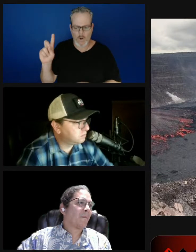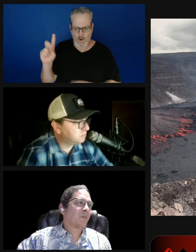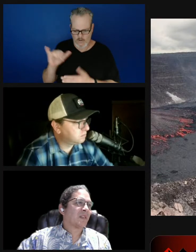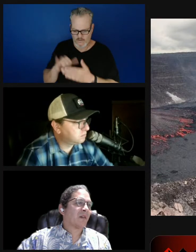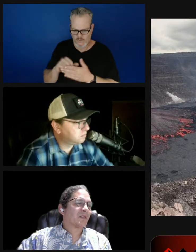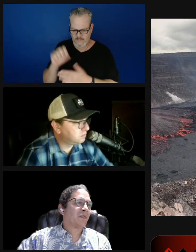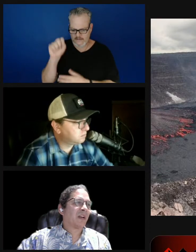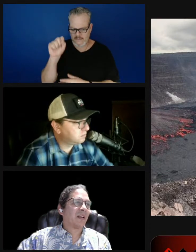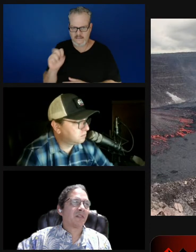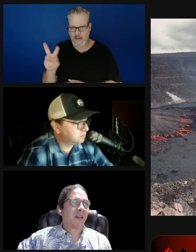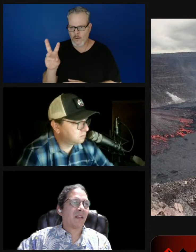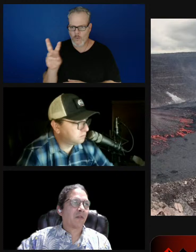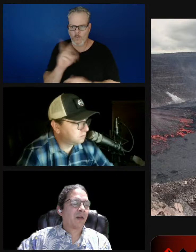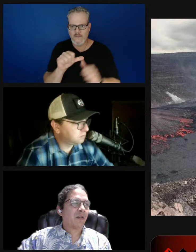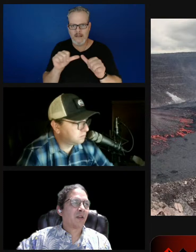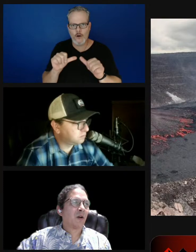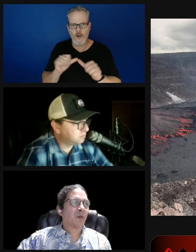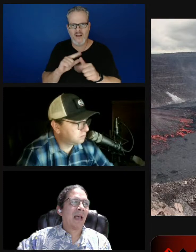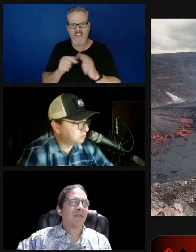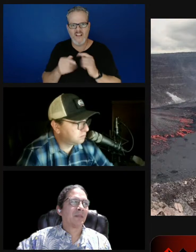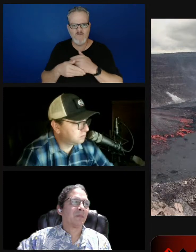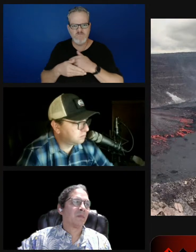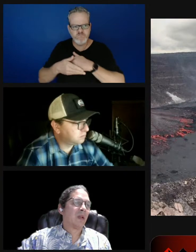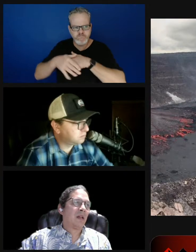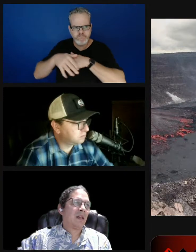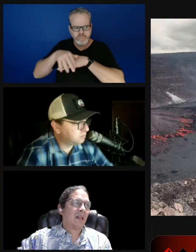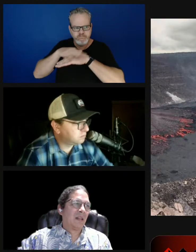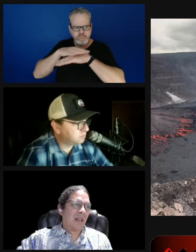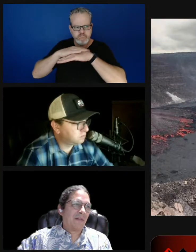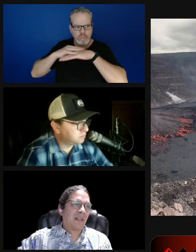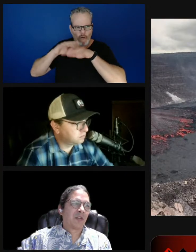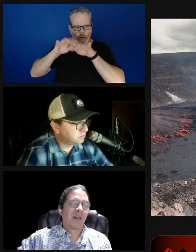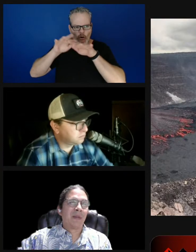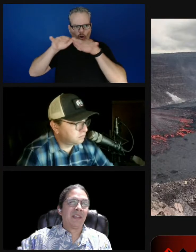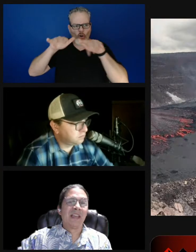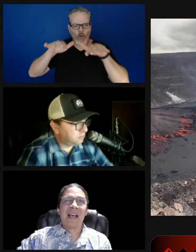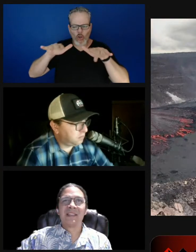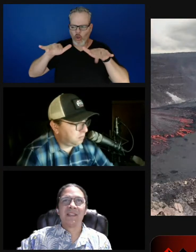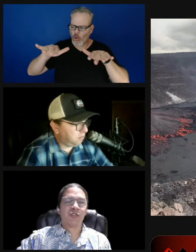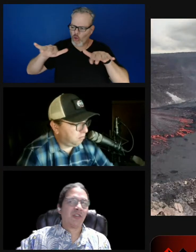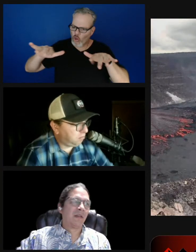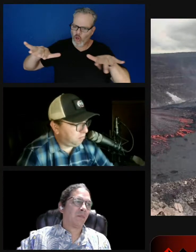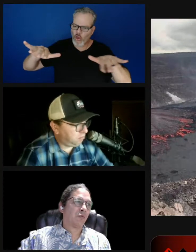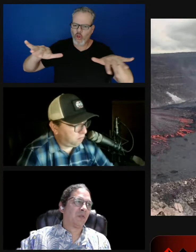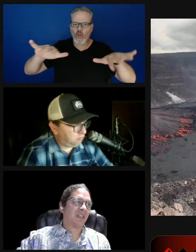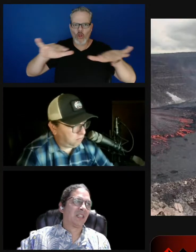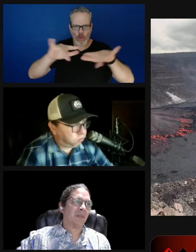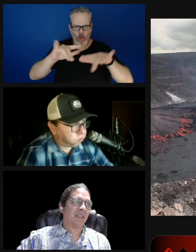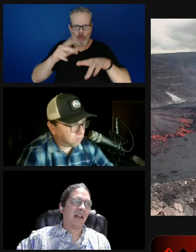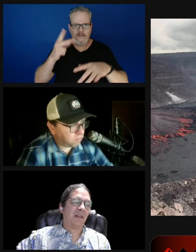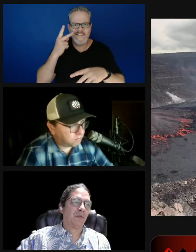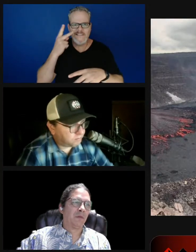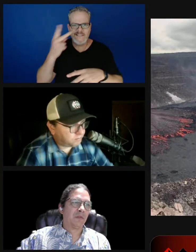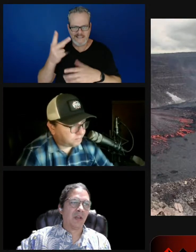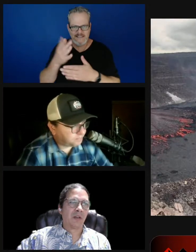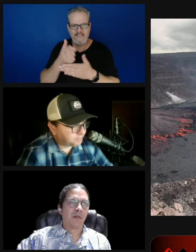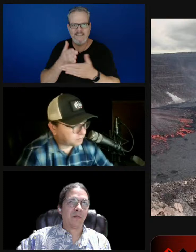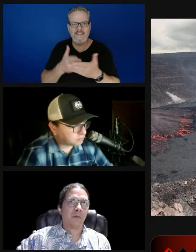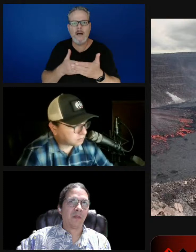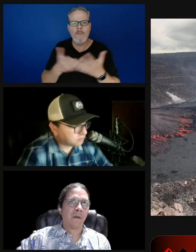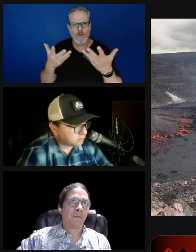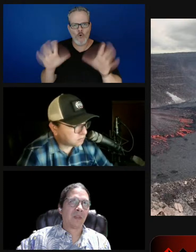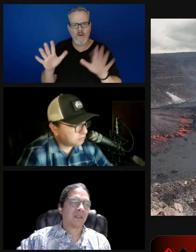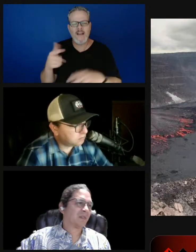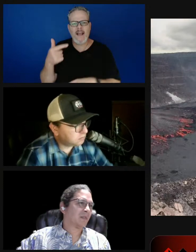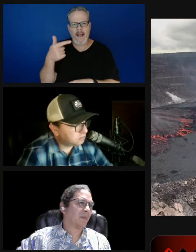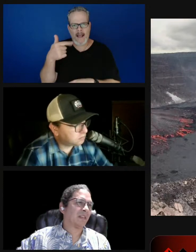over and starts flooding the other side of the crater, you can also have some lava that's already been degassed, essentially producing some of these flows on the crater